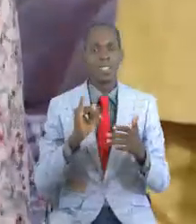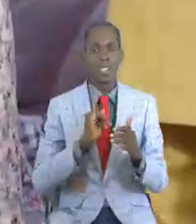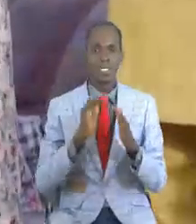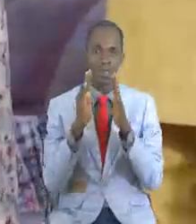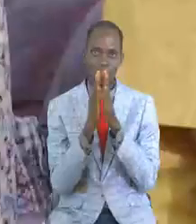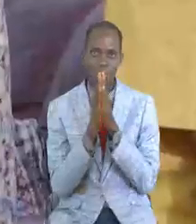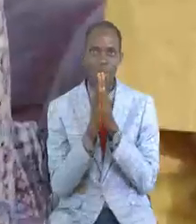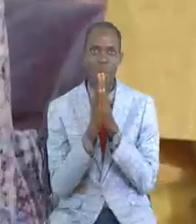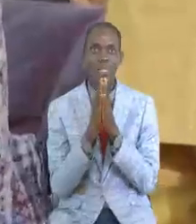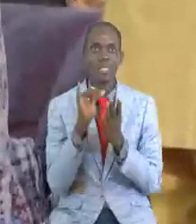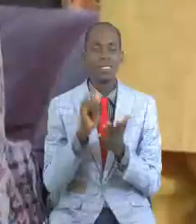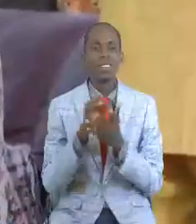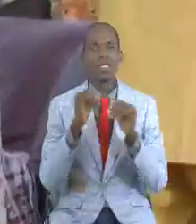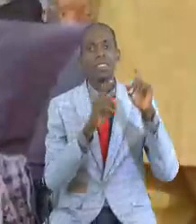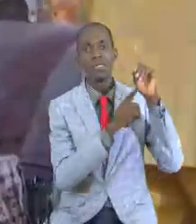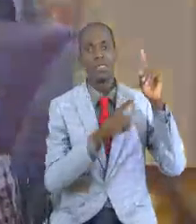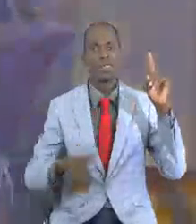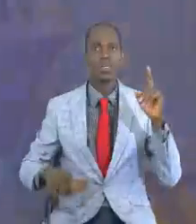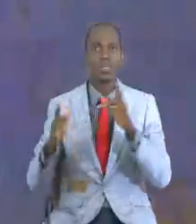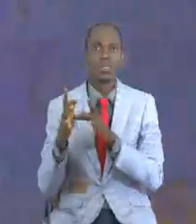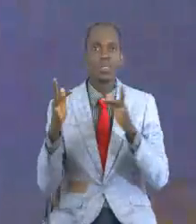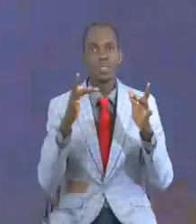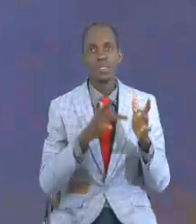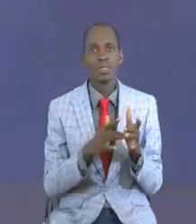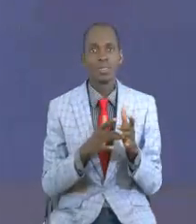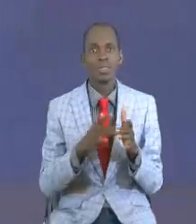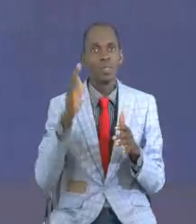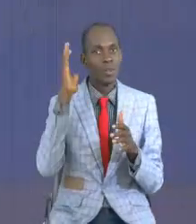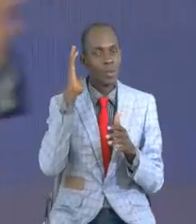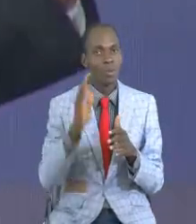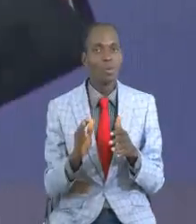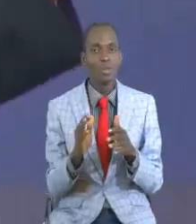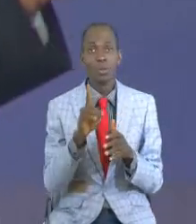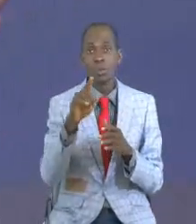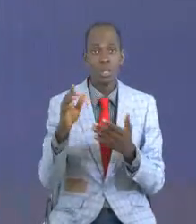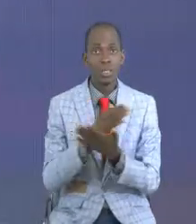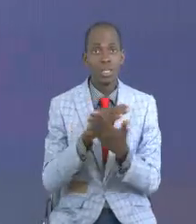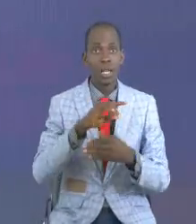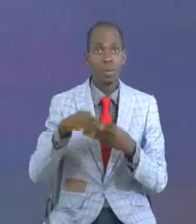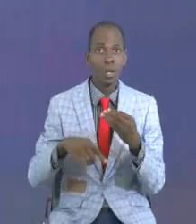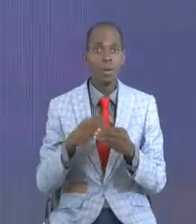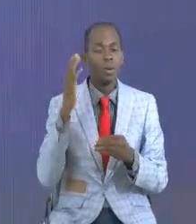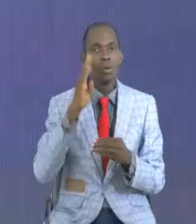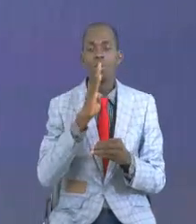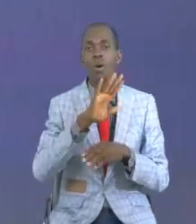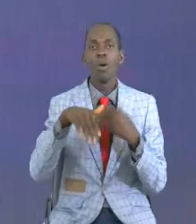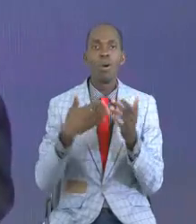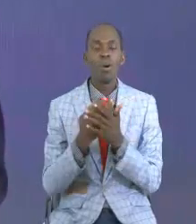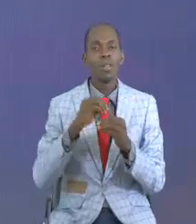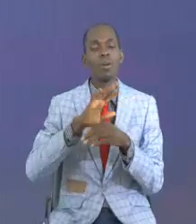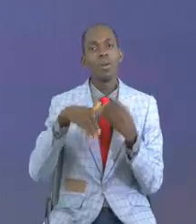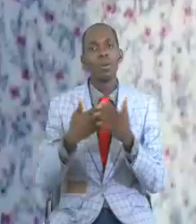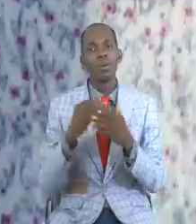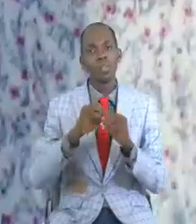the Lord Jesus you sing about will be all in your life in Jesus'